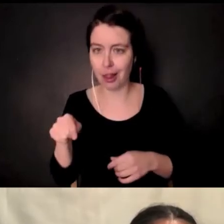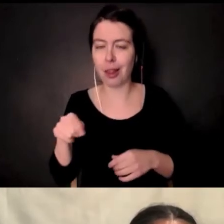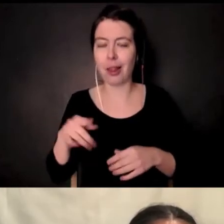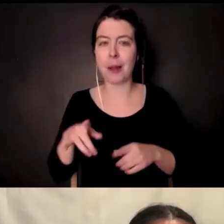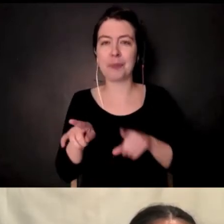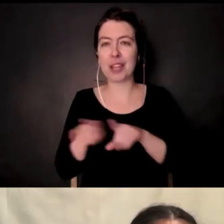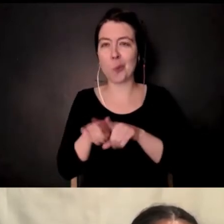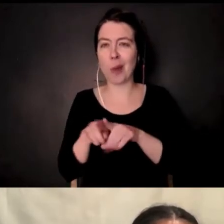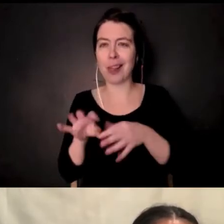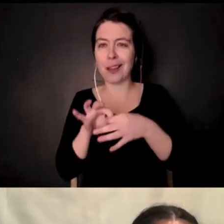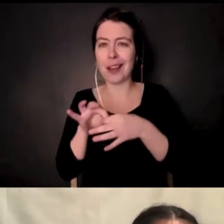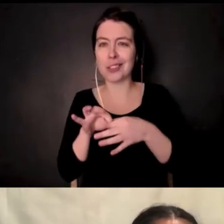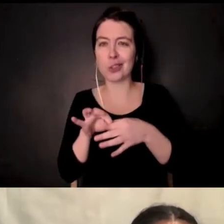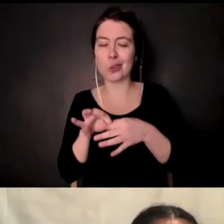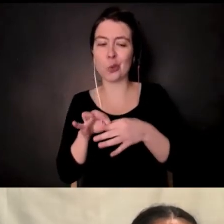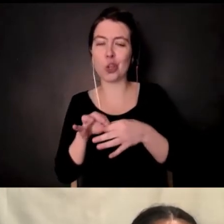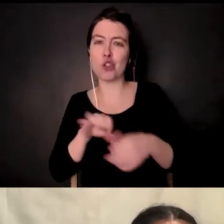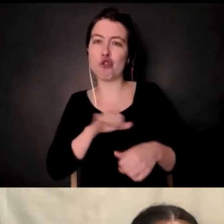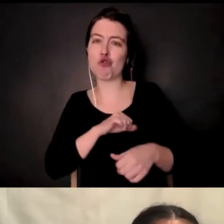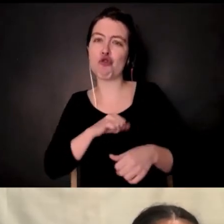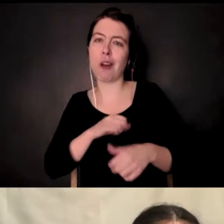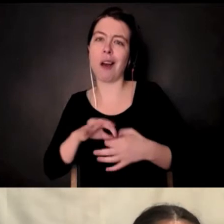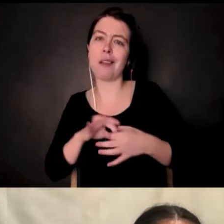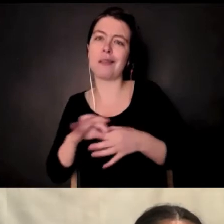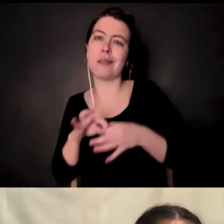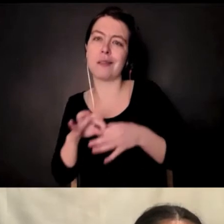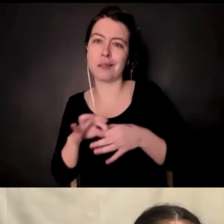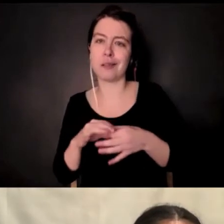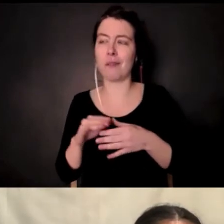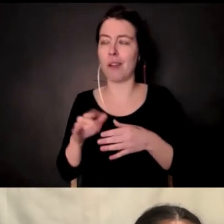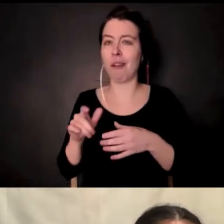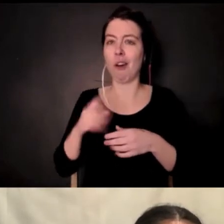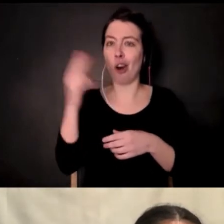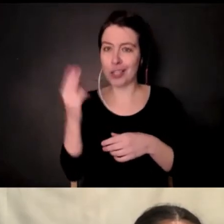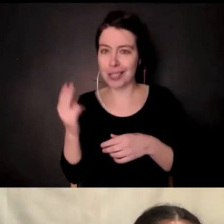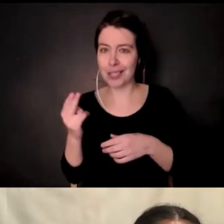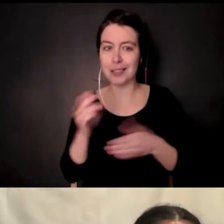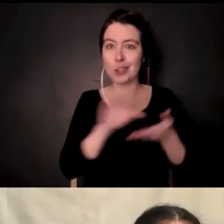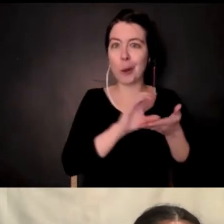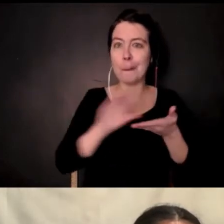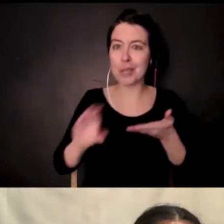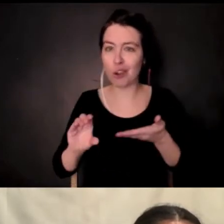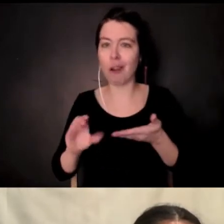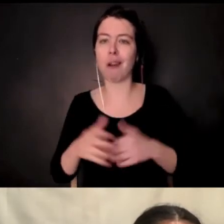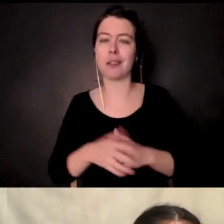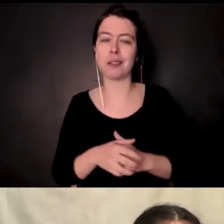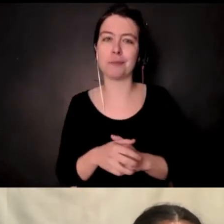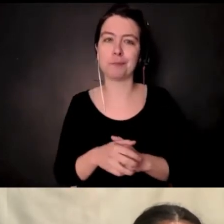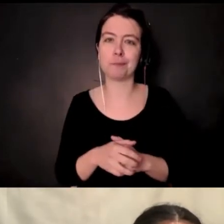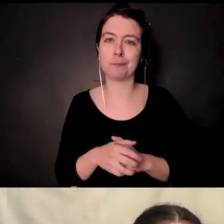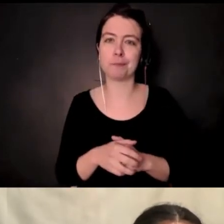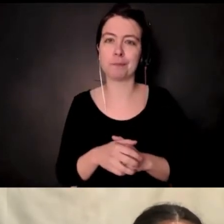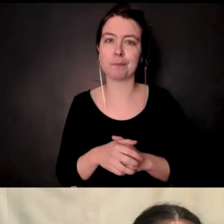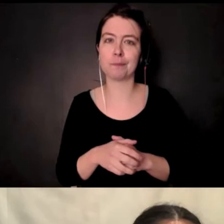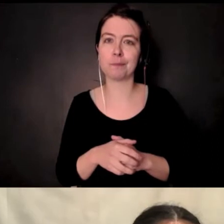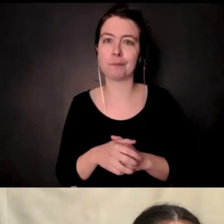basically is also emotional work. And finally, Action Space described how they negotiate personal and professional support for